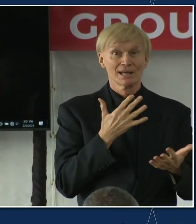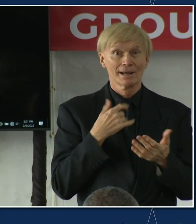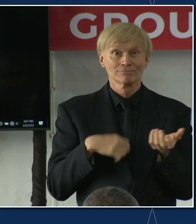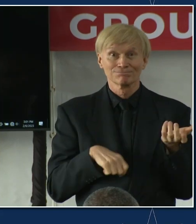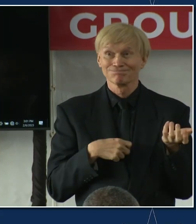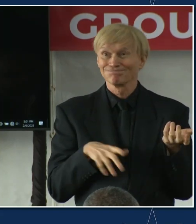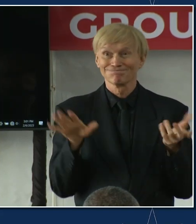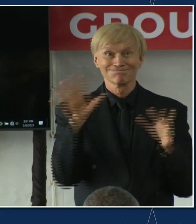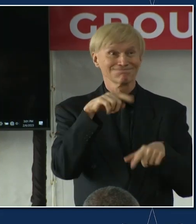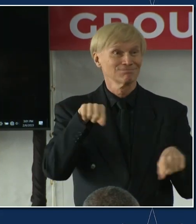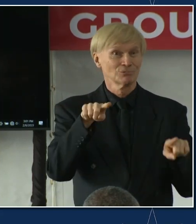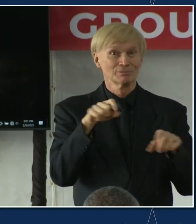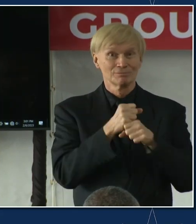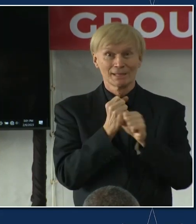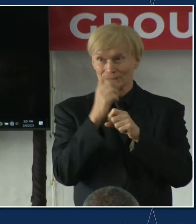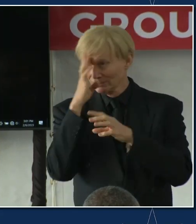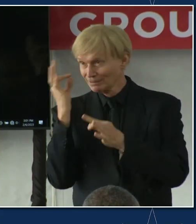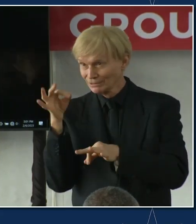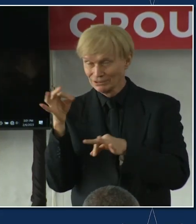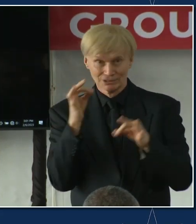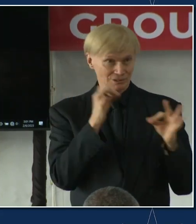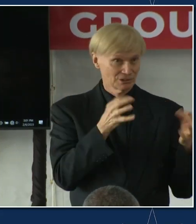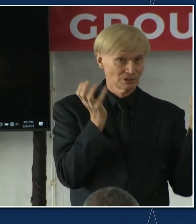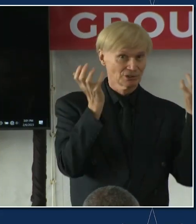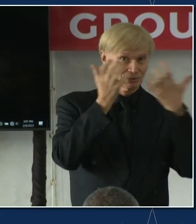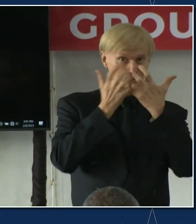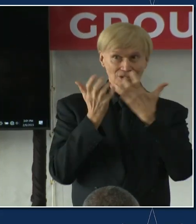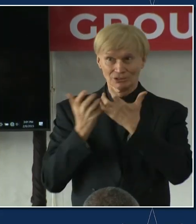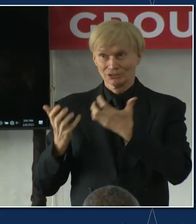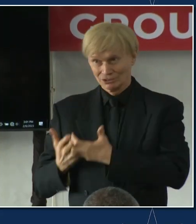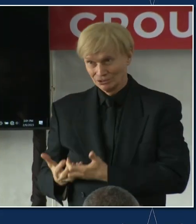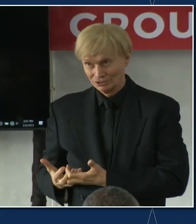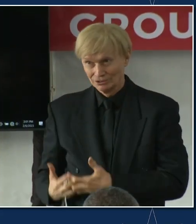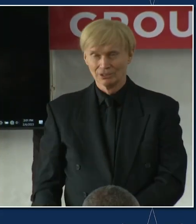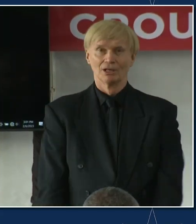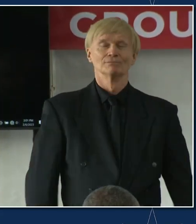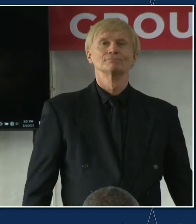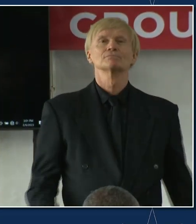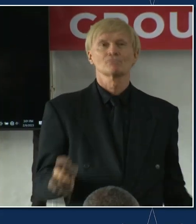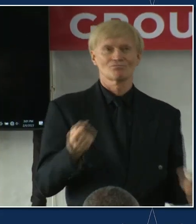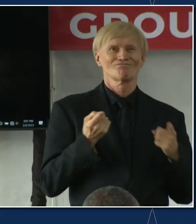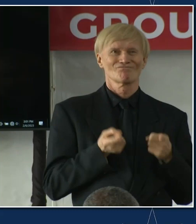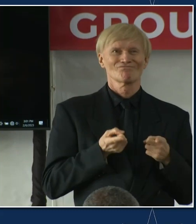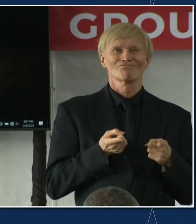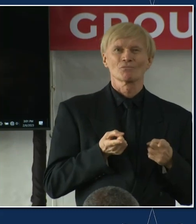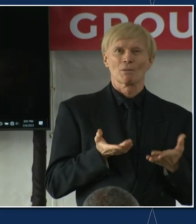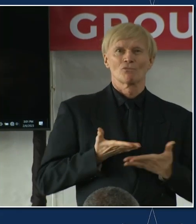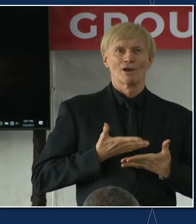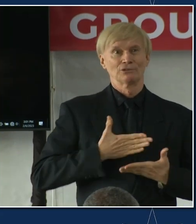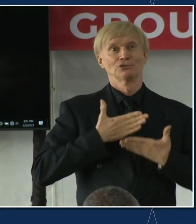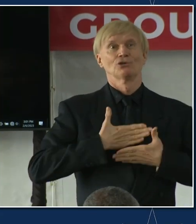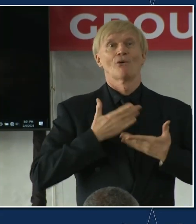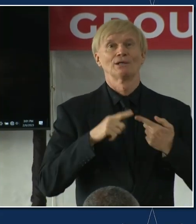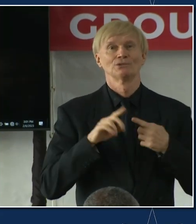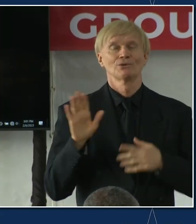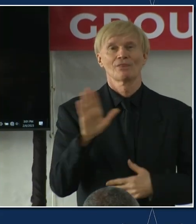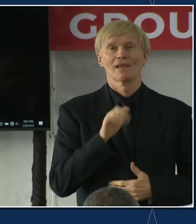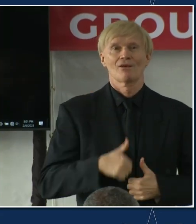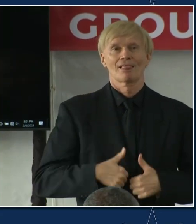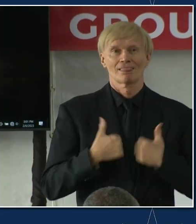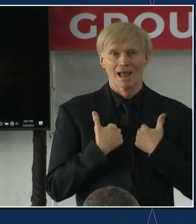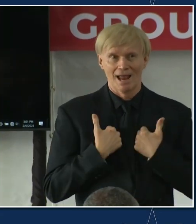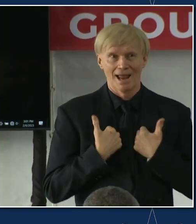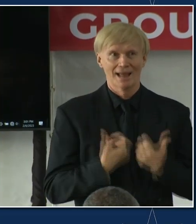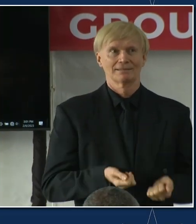the choices we made together profoundly affected people and brought joy to their lives.